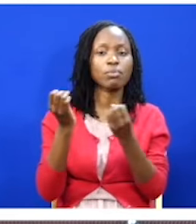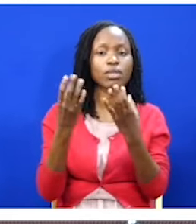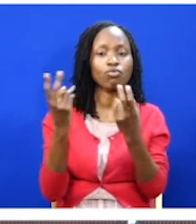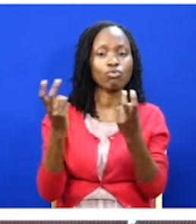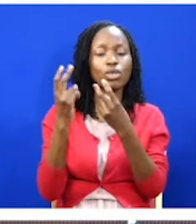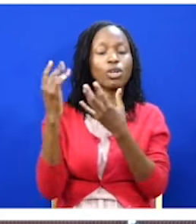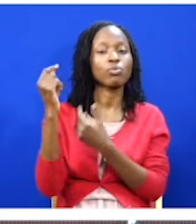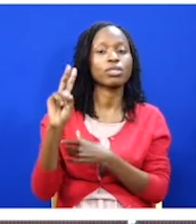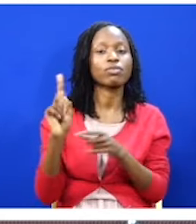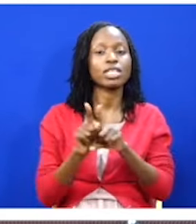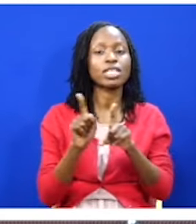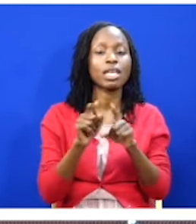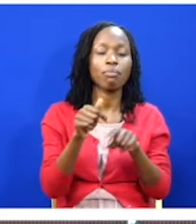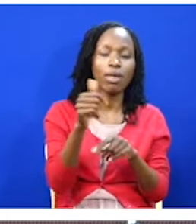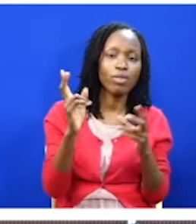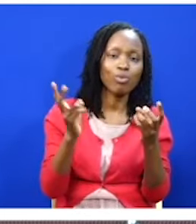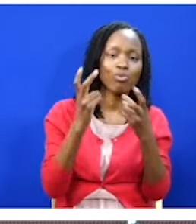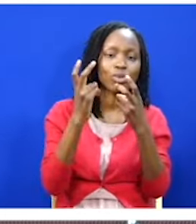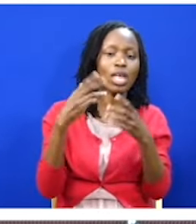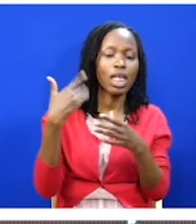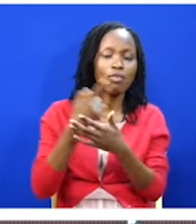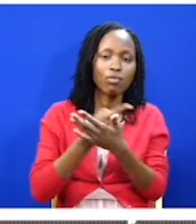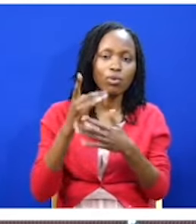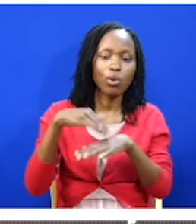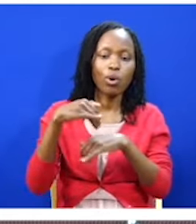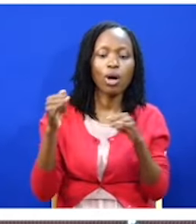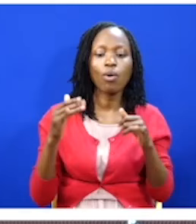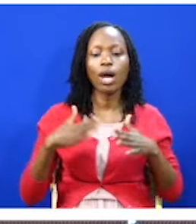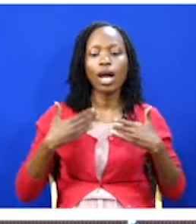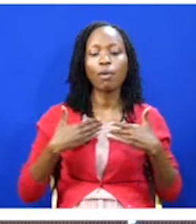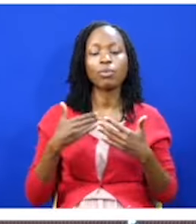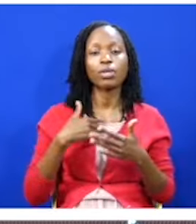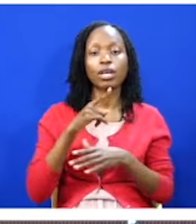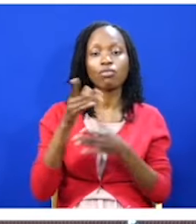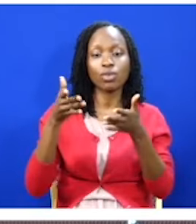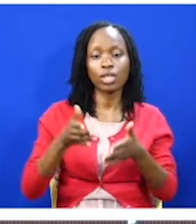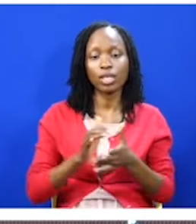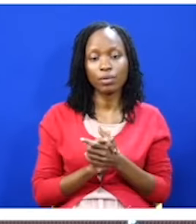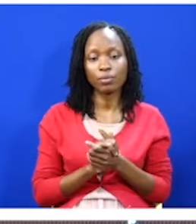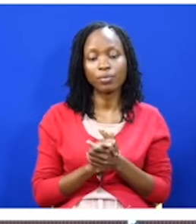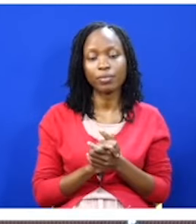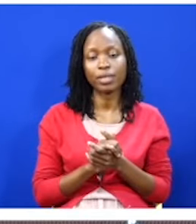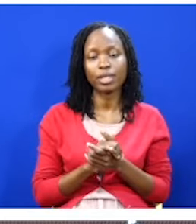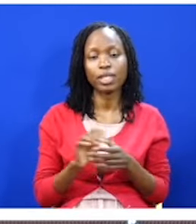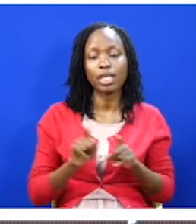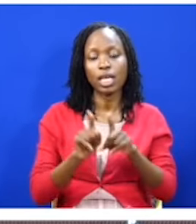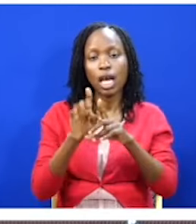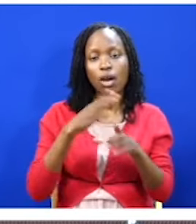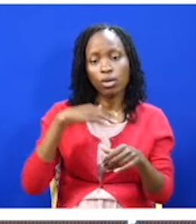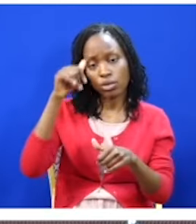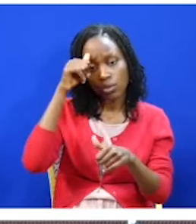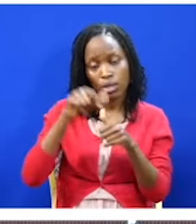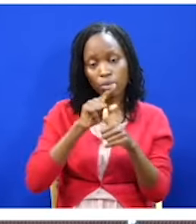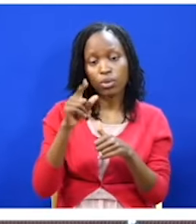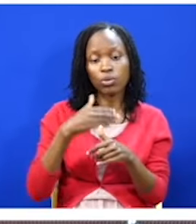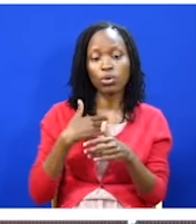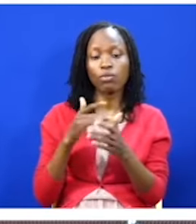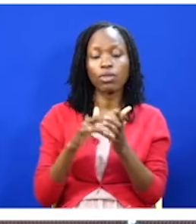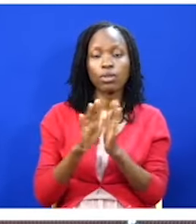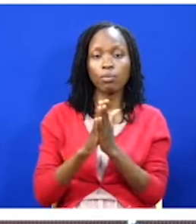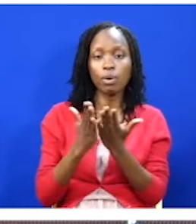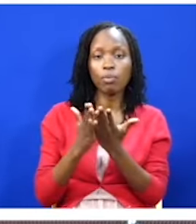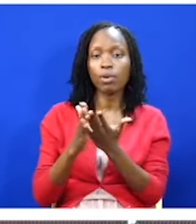and many of you also join us every week online. We're so happy to have you here. Now, I'd like to remind you to have your Bibles and